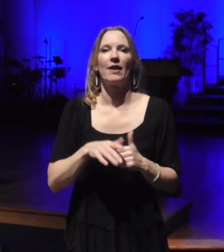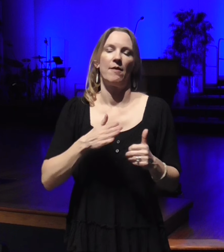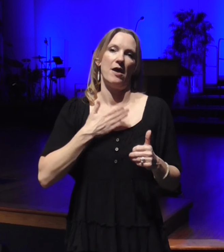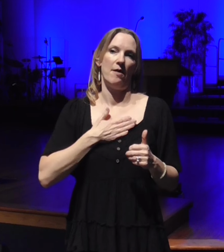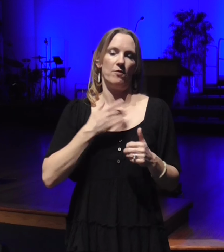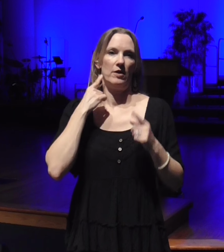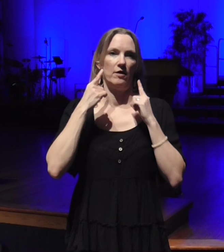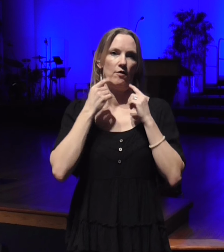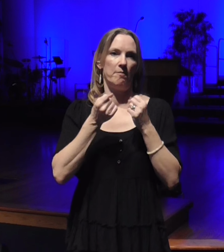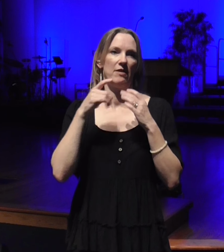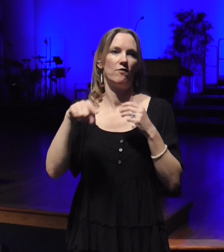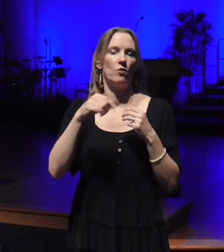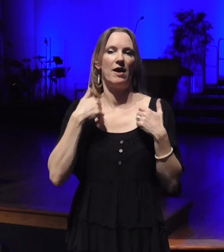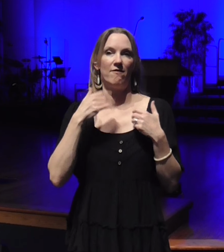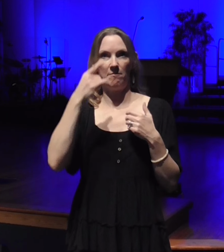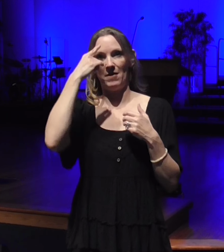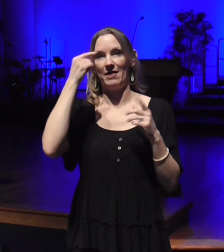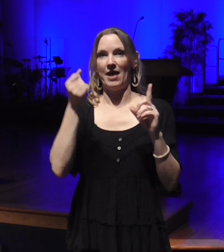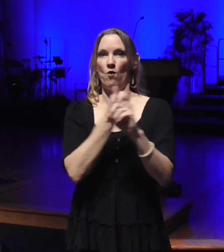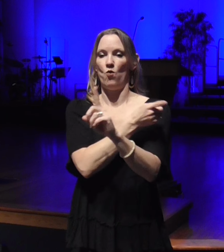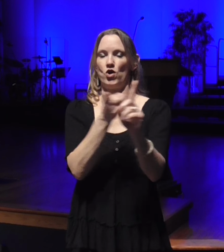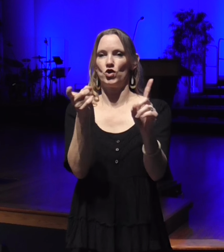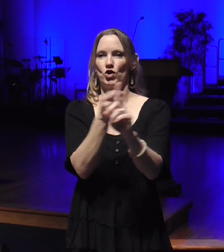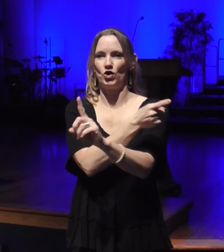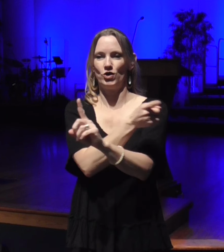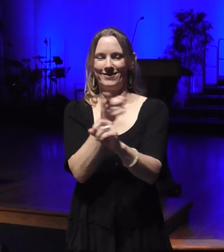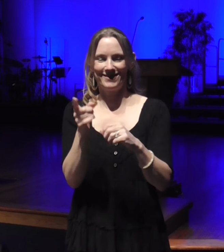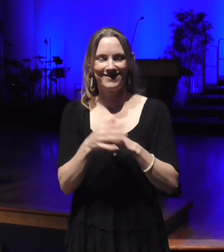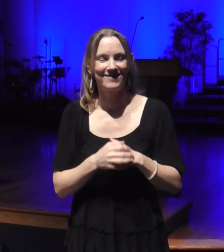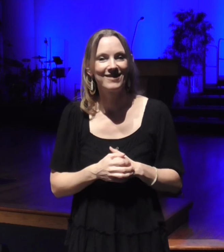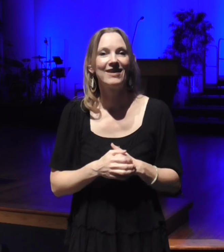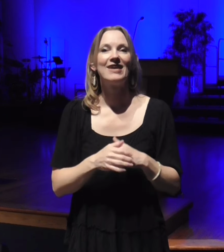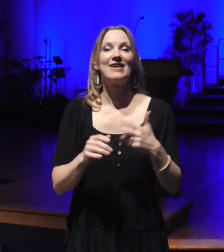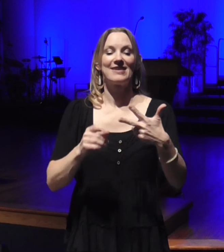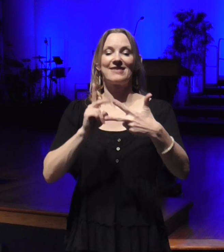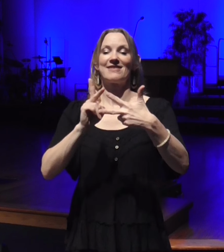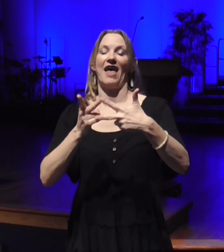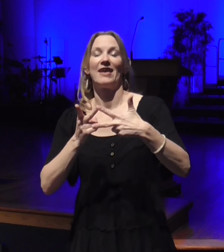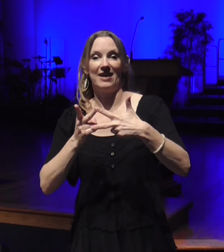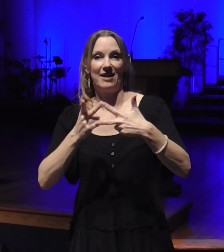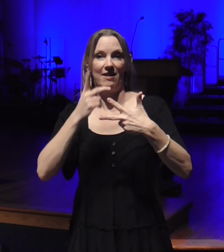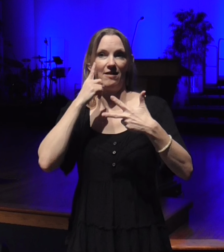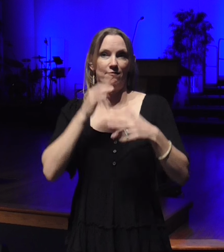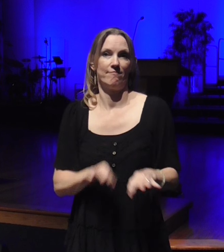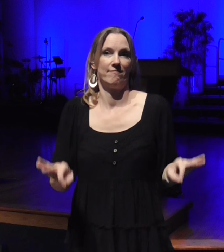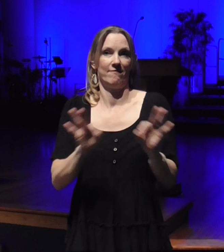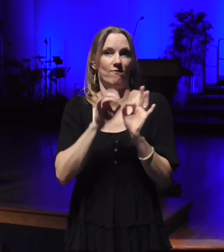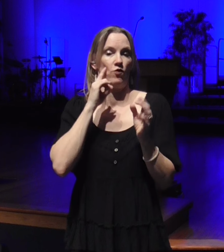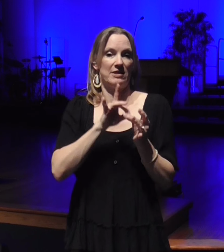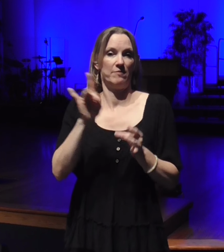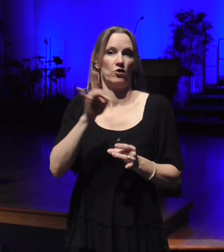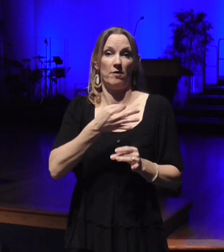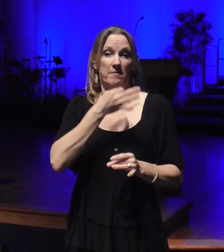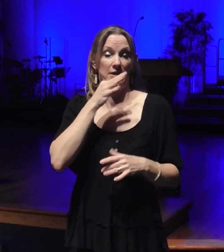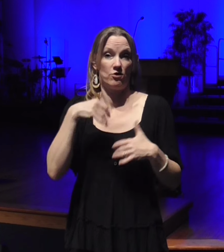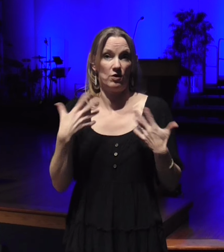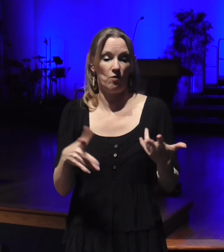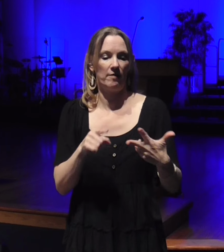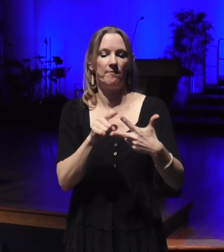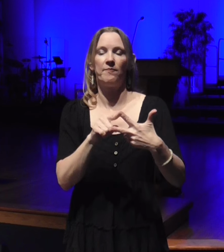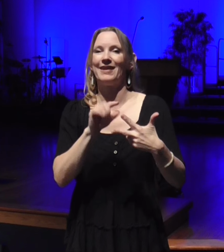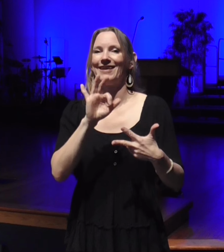to hear so many of you have wandering minds, that there's a second key to spiritual mastery, and it's the